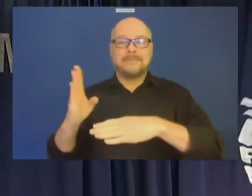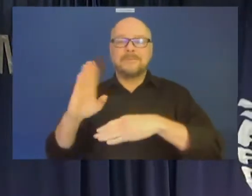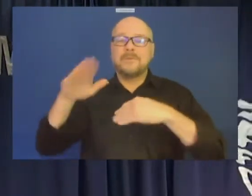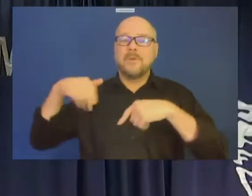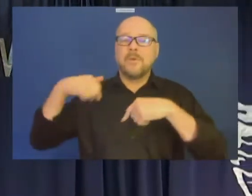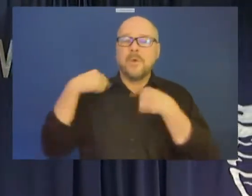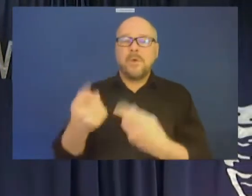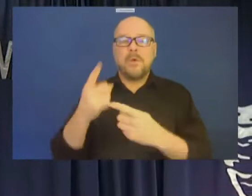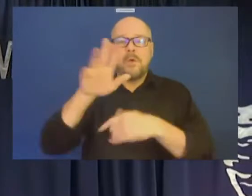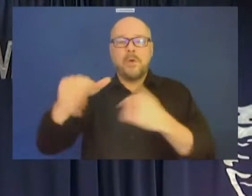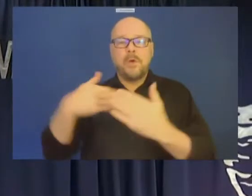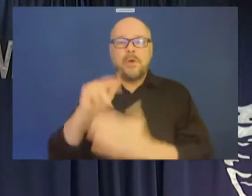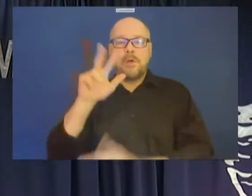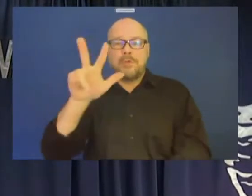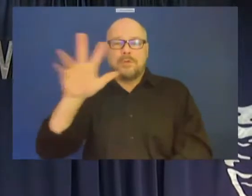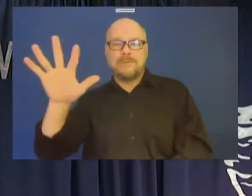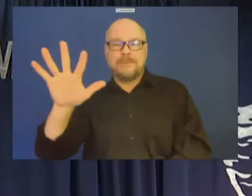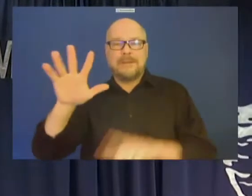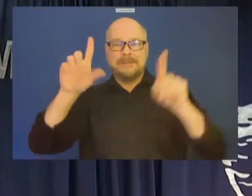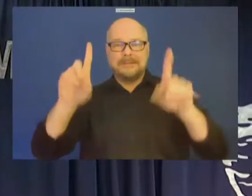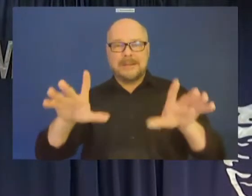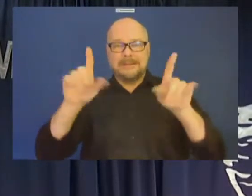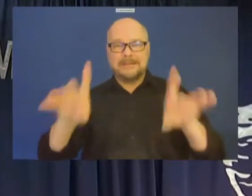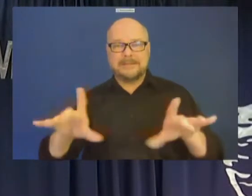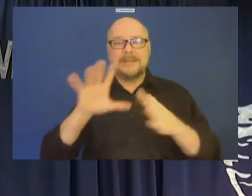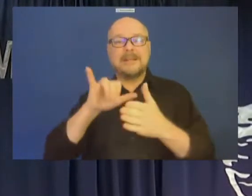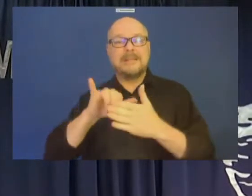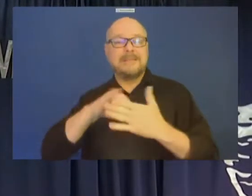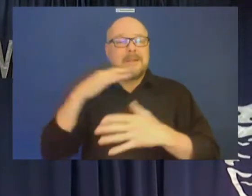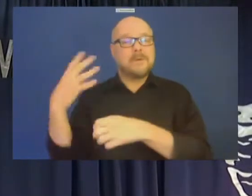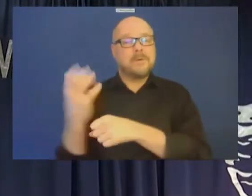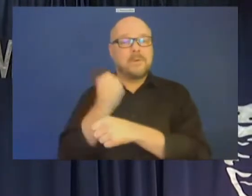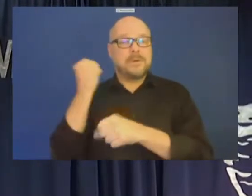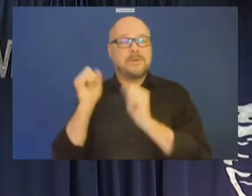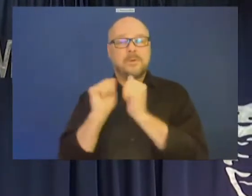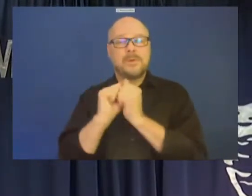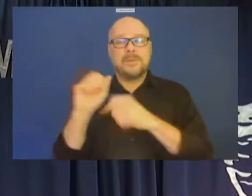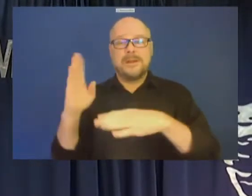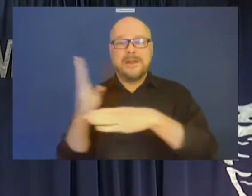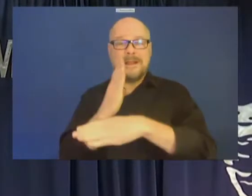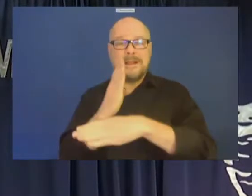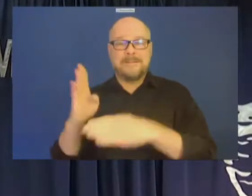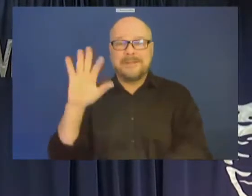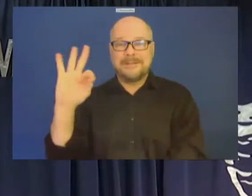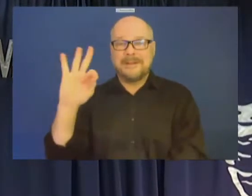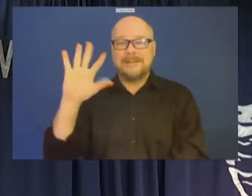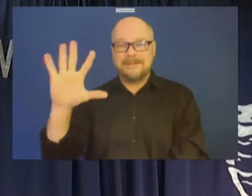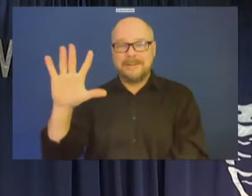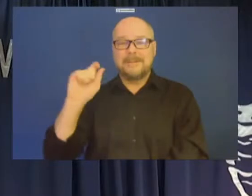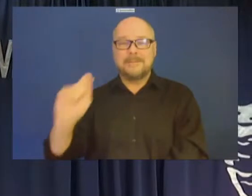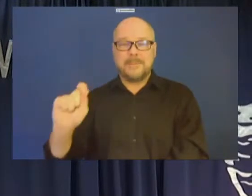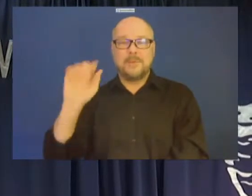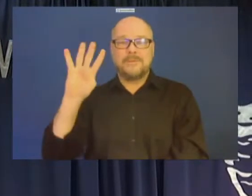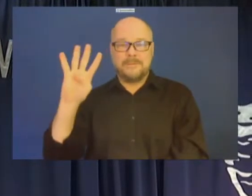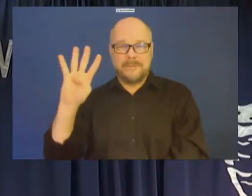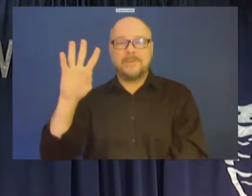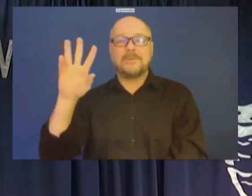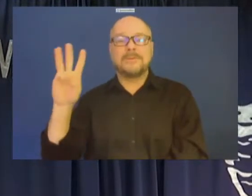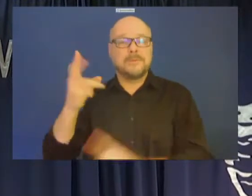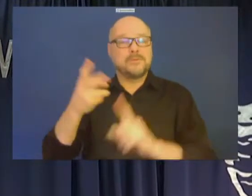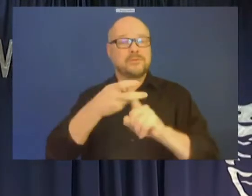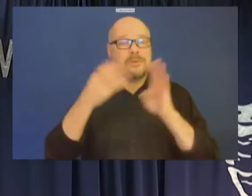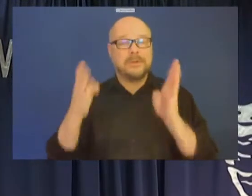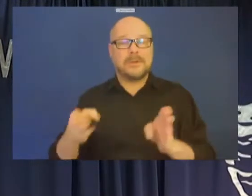The 185th Academic Award winner with an overall average of 95.46 is recruit